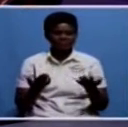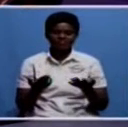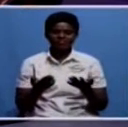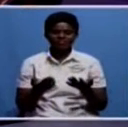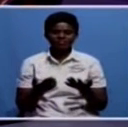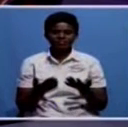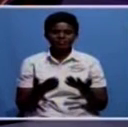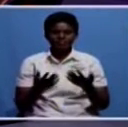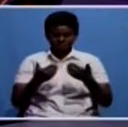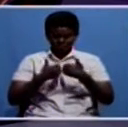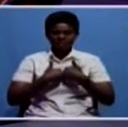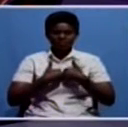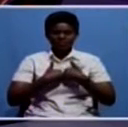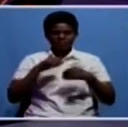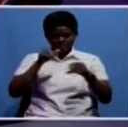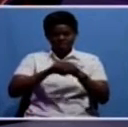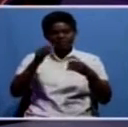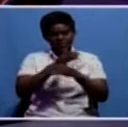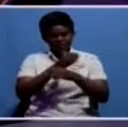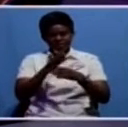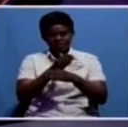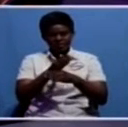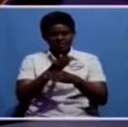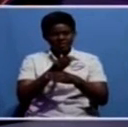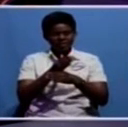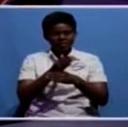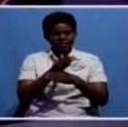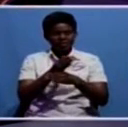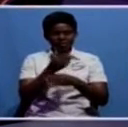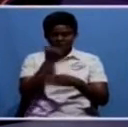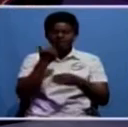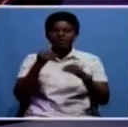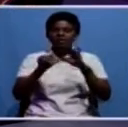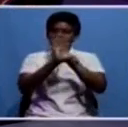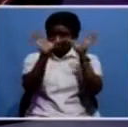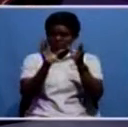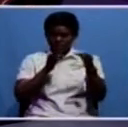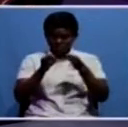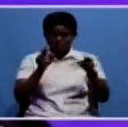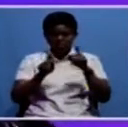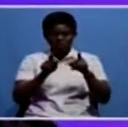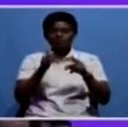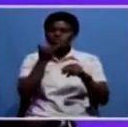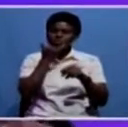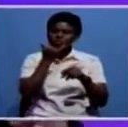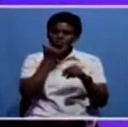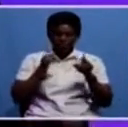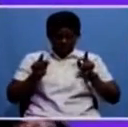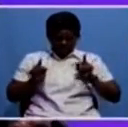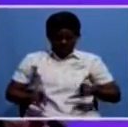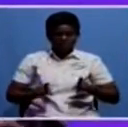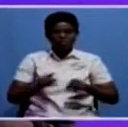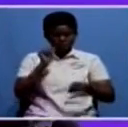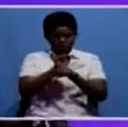government to have to be in business. And I think maybe we need to make that clear to the people of Zambia. There's nothing wrong with a person